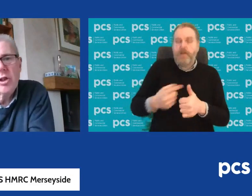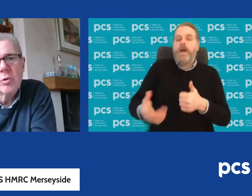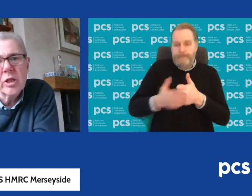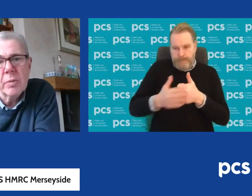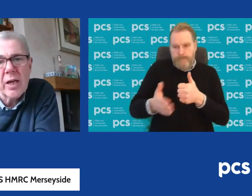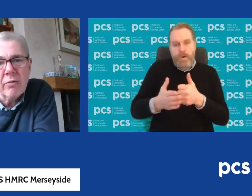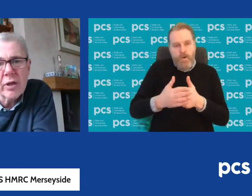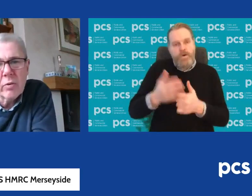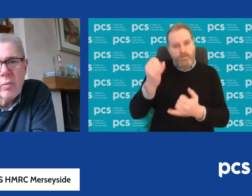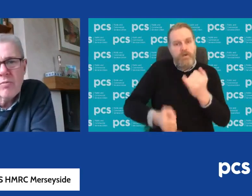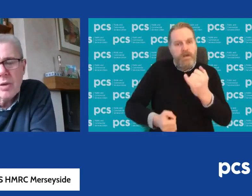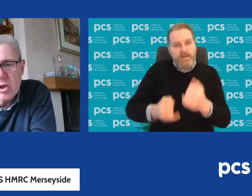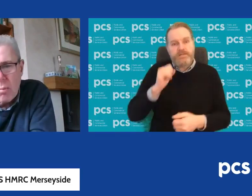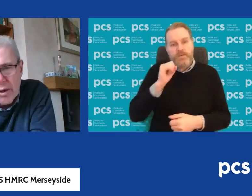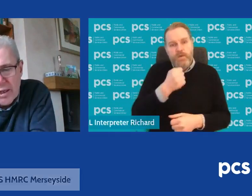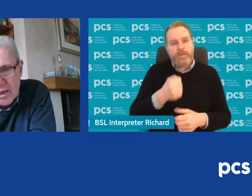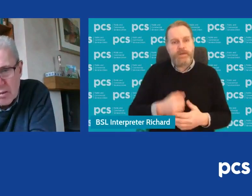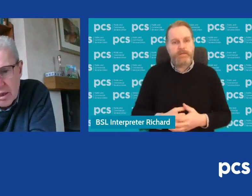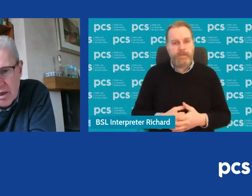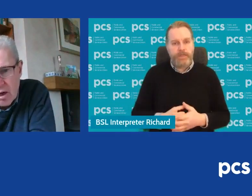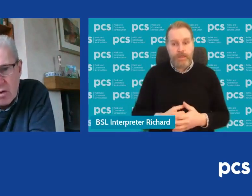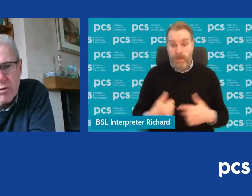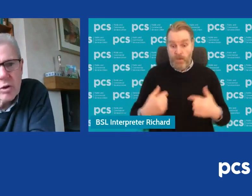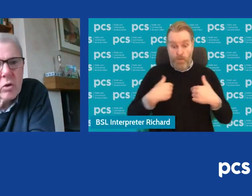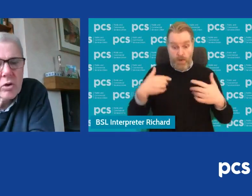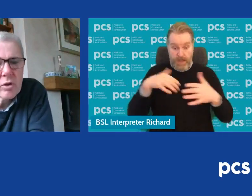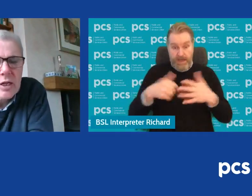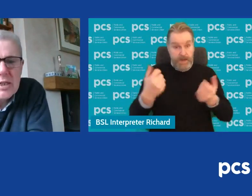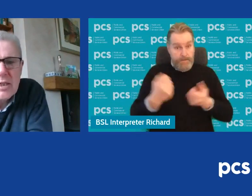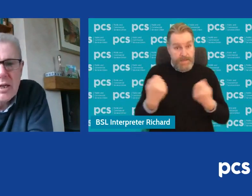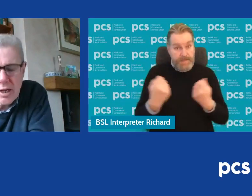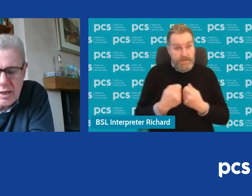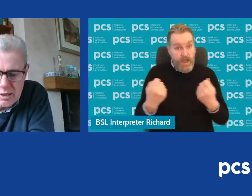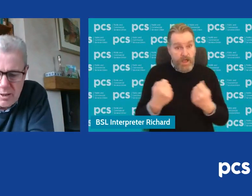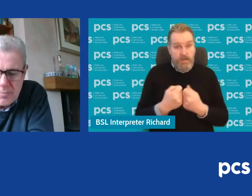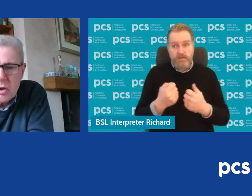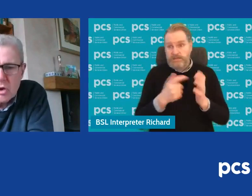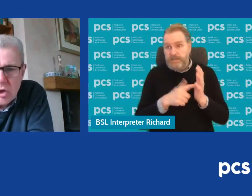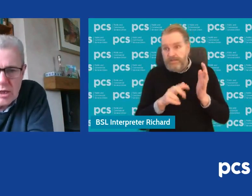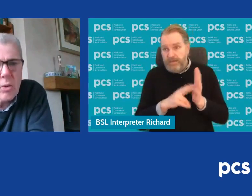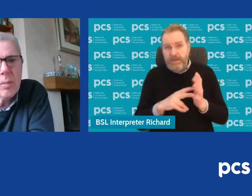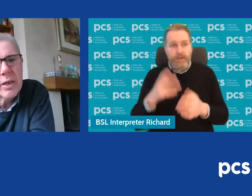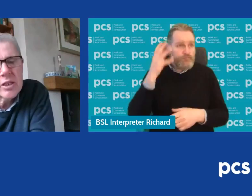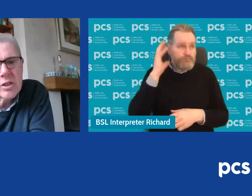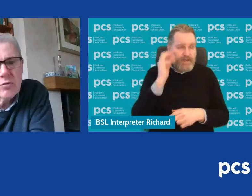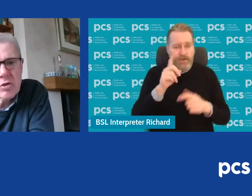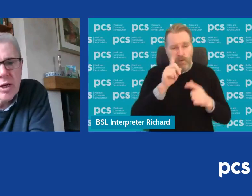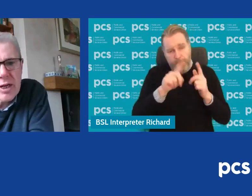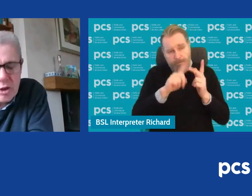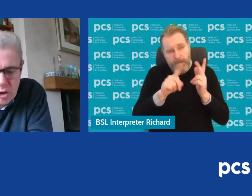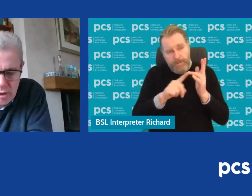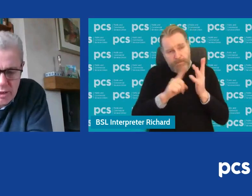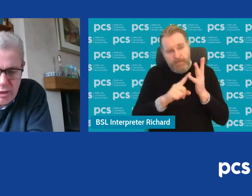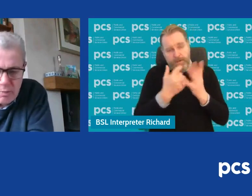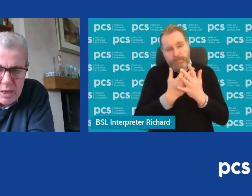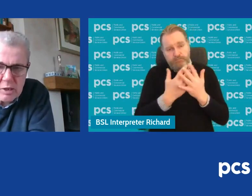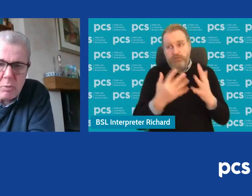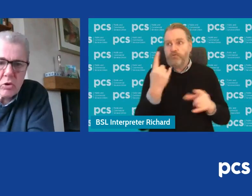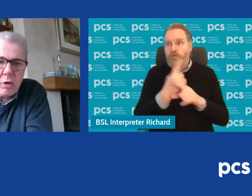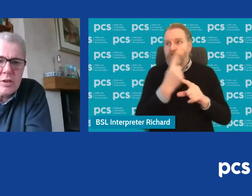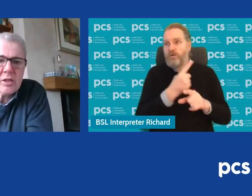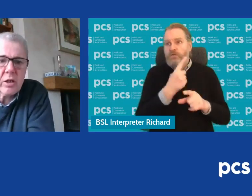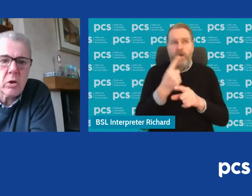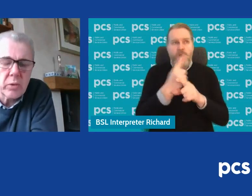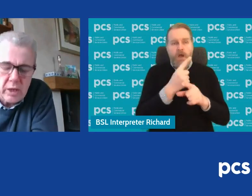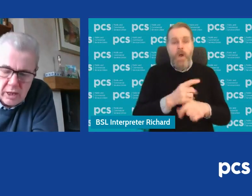coverage that the union's been having, where we've been dominating the media over the course of the last 10 days, just on the basis of the strike action in the